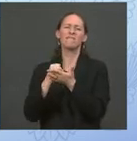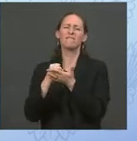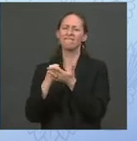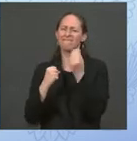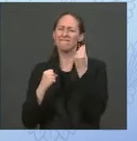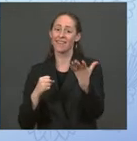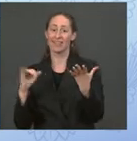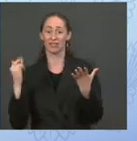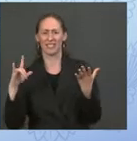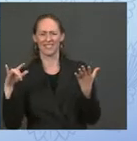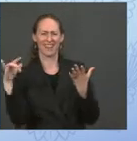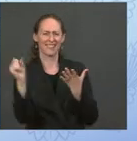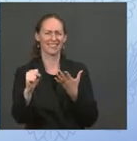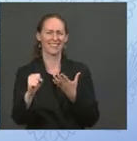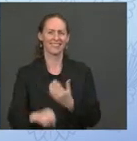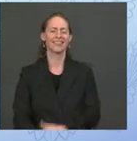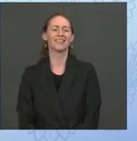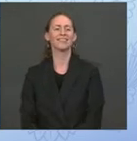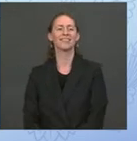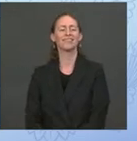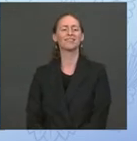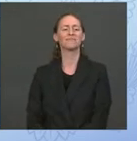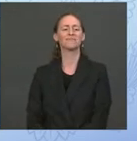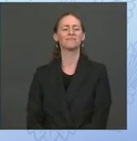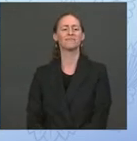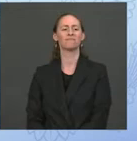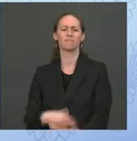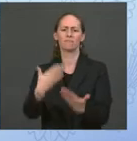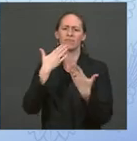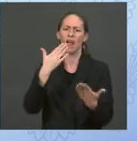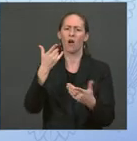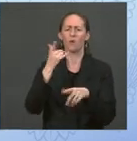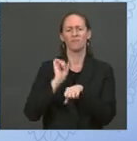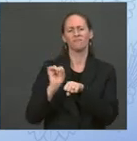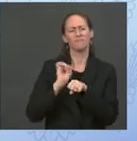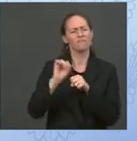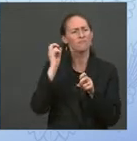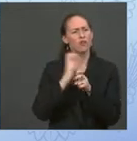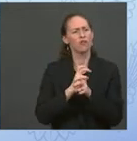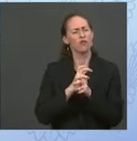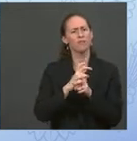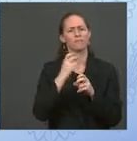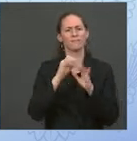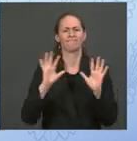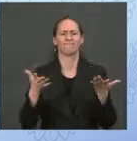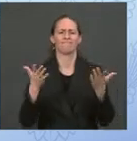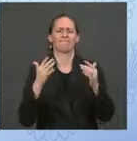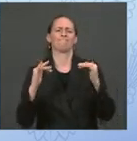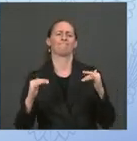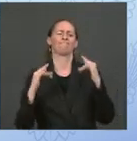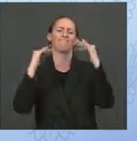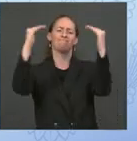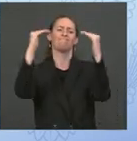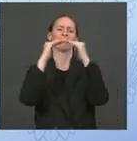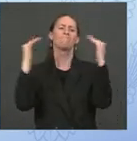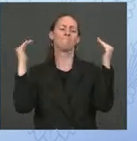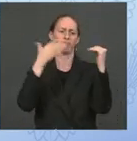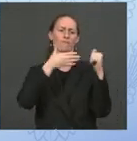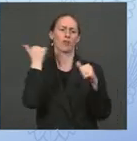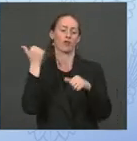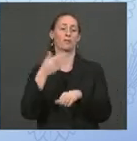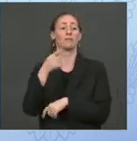Thank you for working to advance educational excellence and equity. You know, Tabitha distinguished herself as